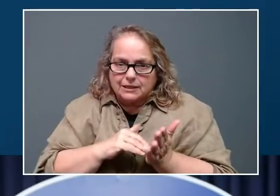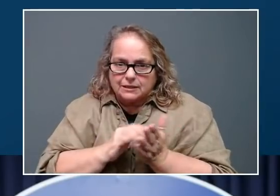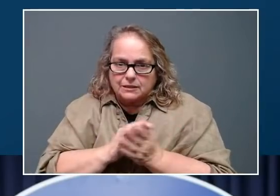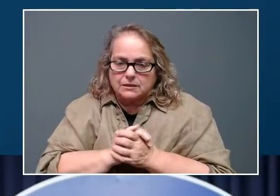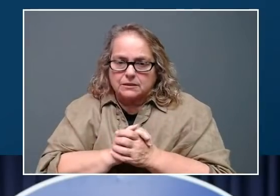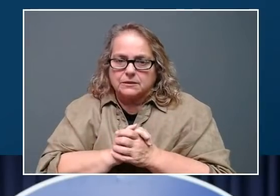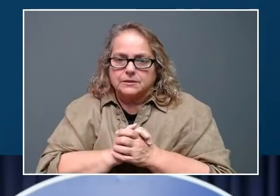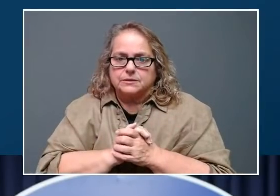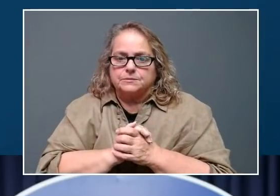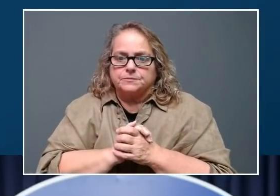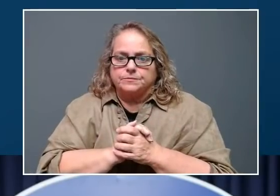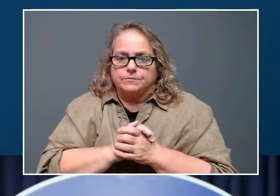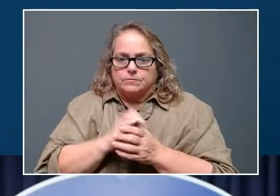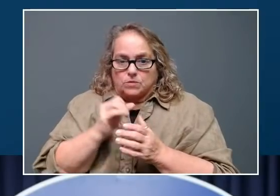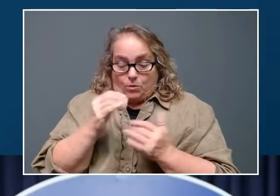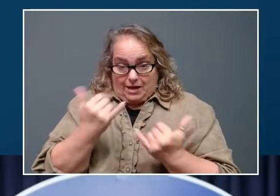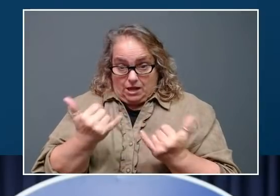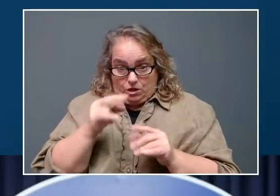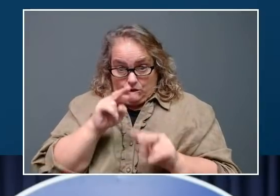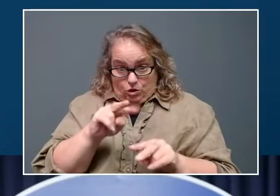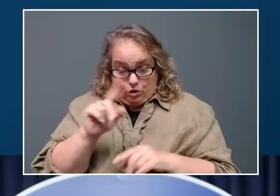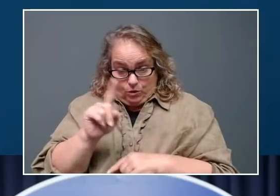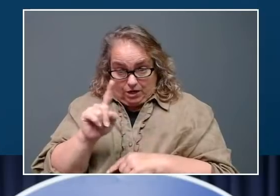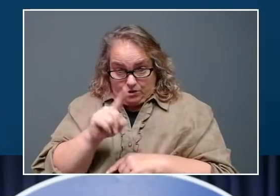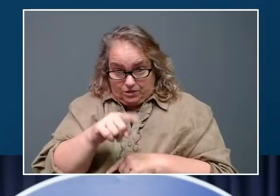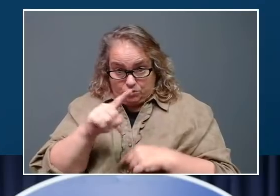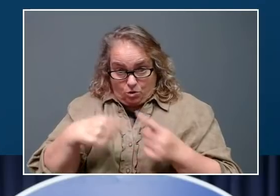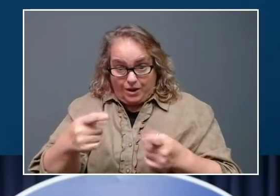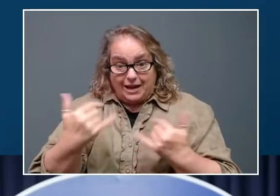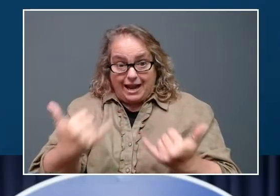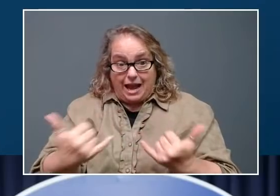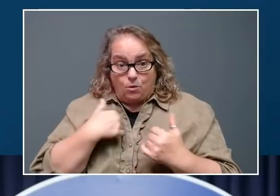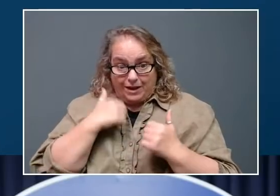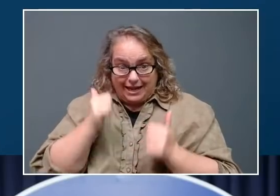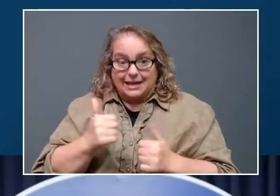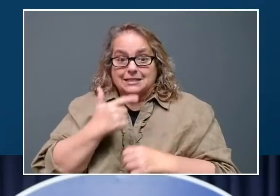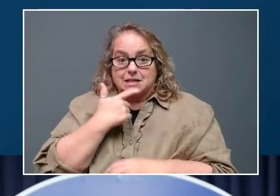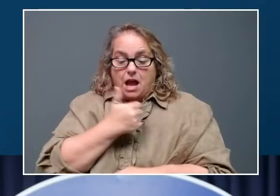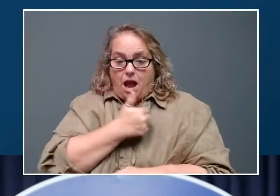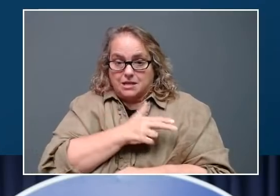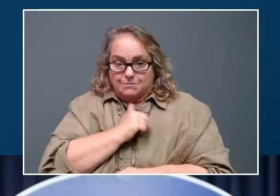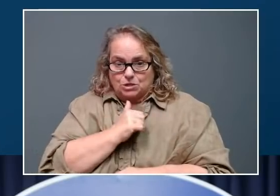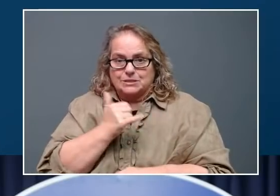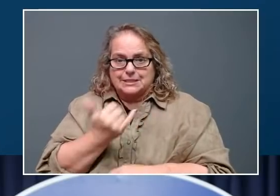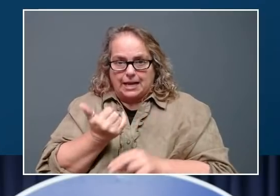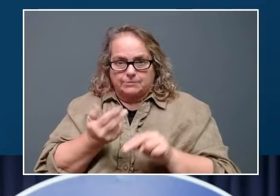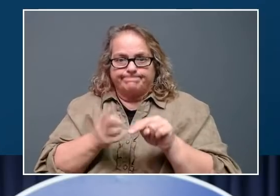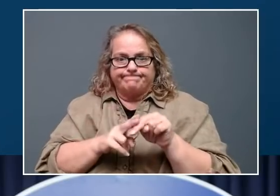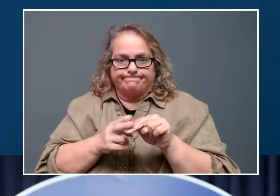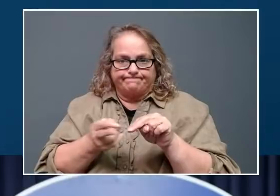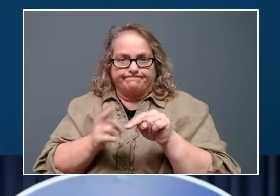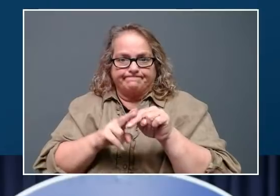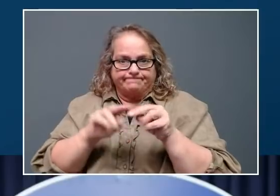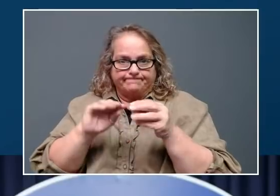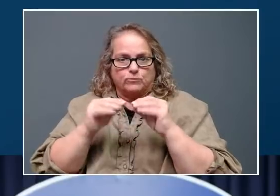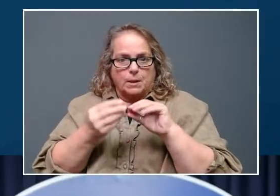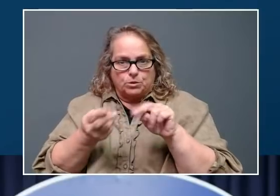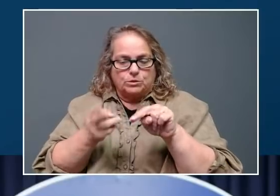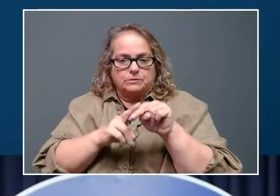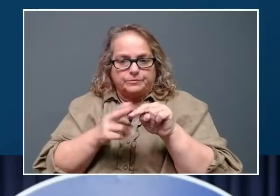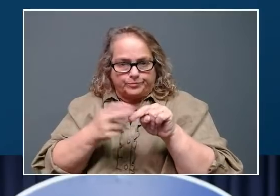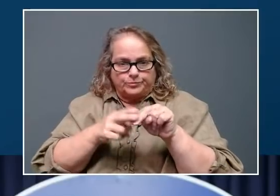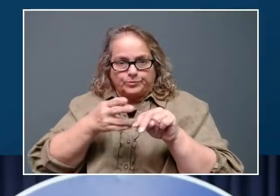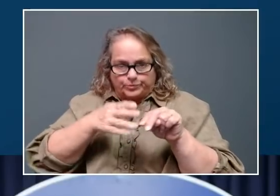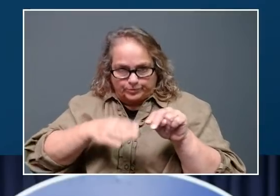that's going. We can now definitively say that hospitalizations are increasing. The curve is,